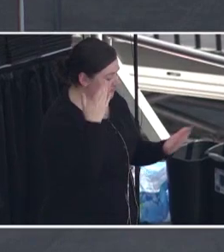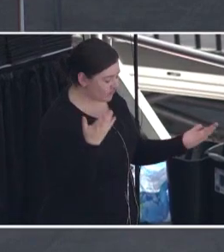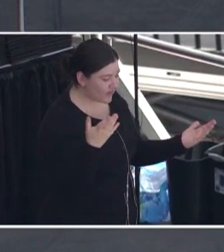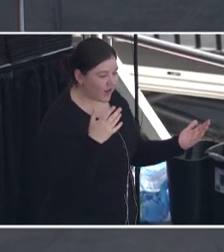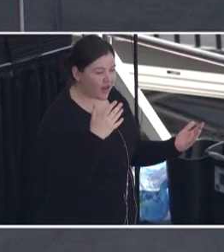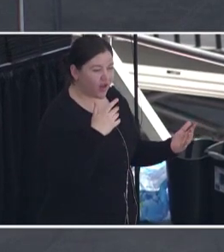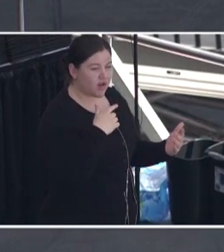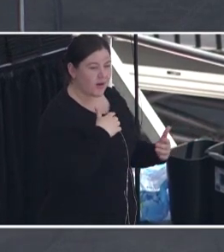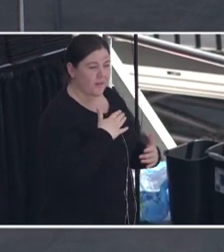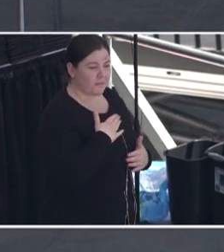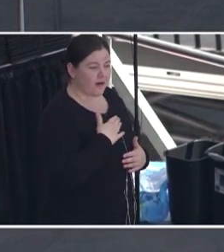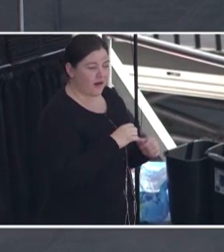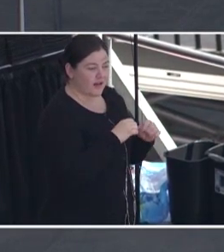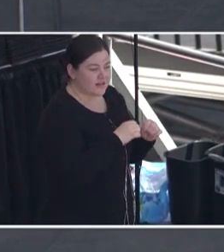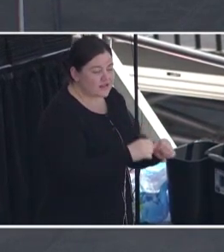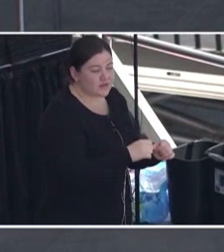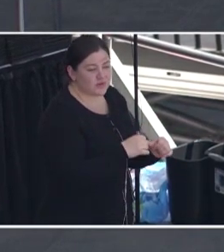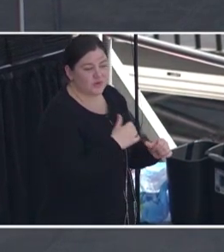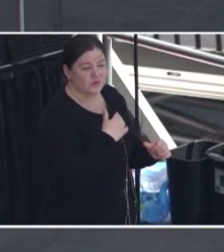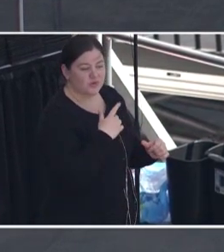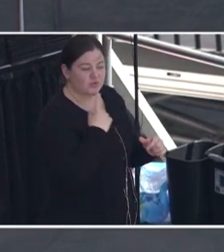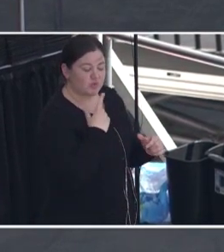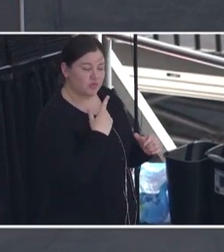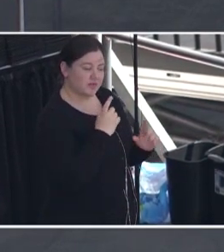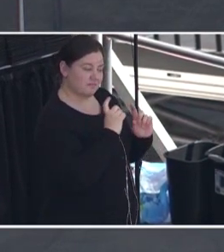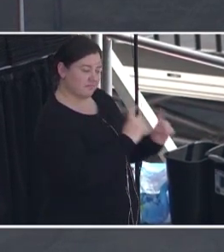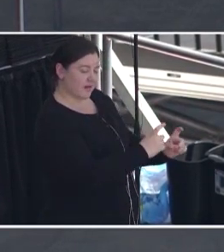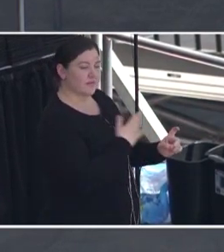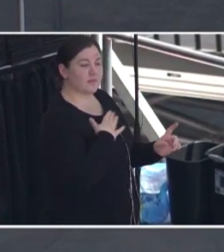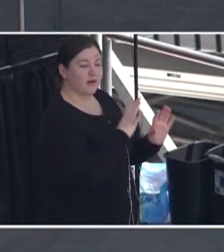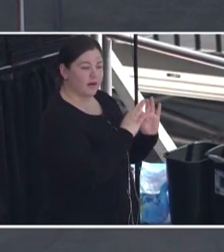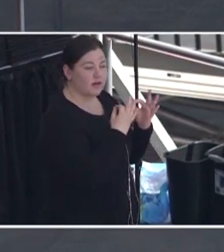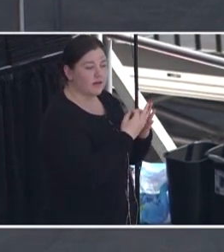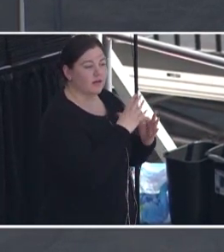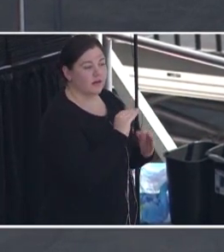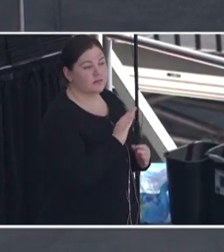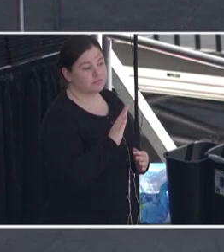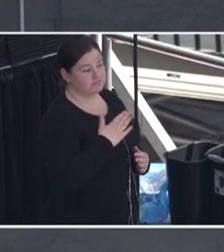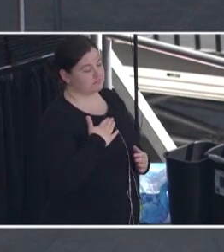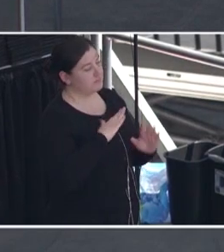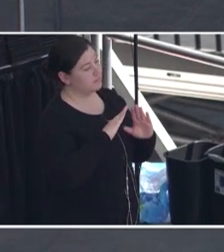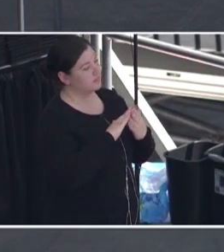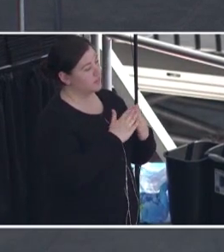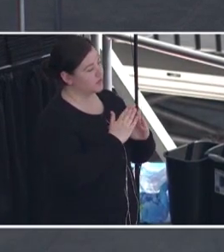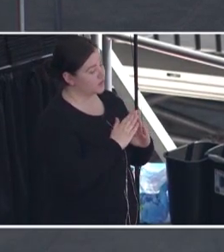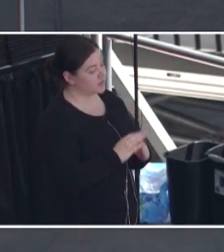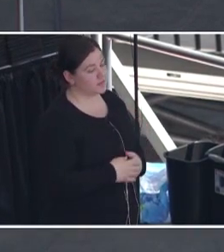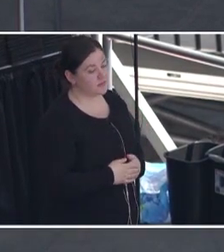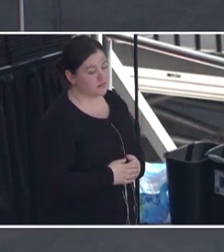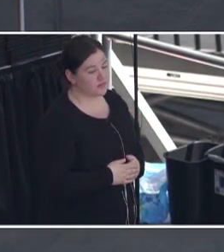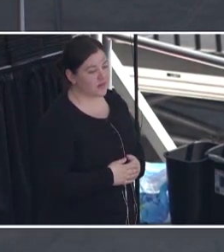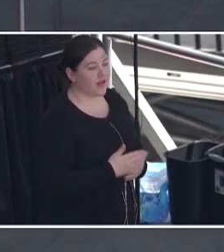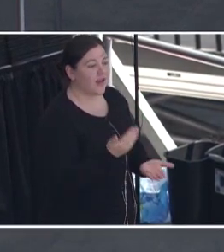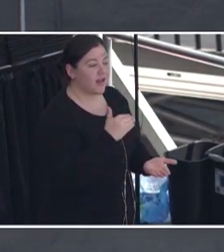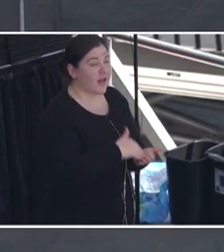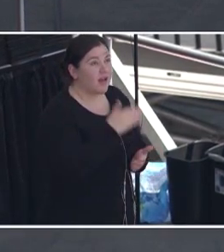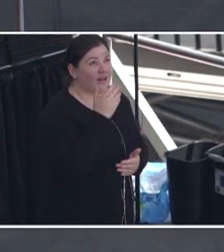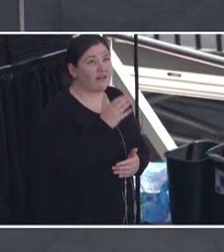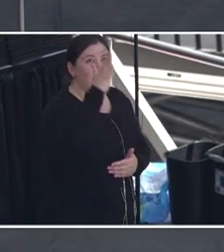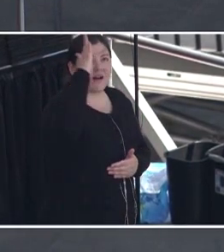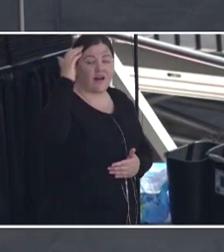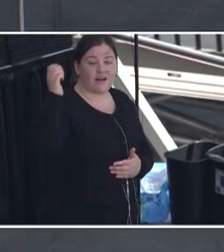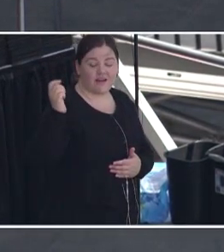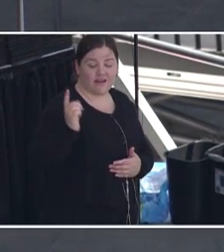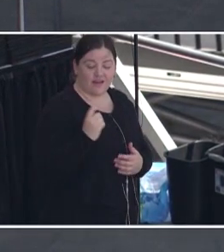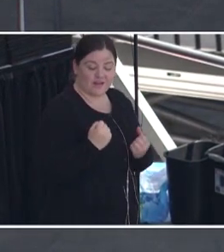family and my desire to serve others. Once again, God was at my side and I won